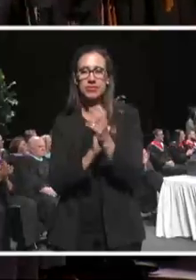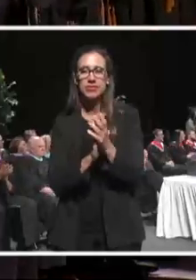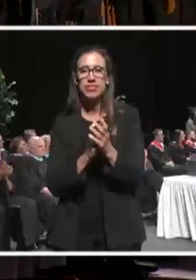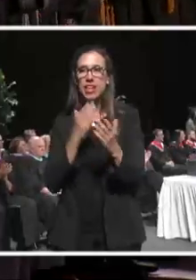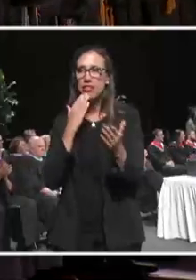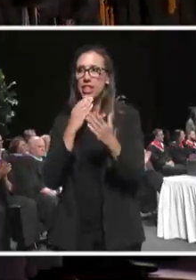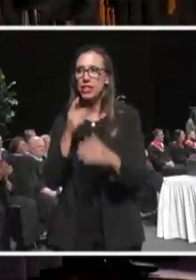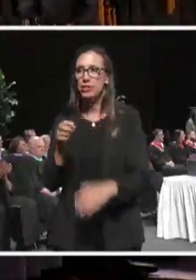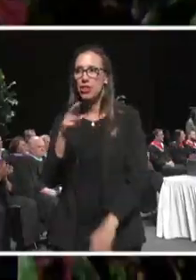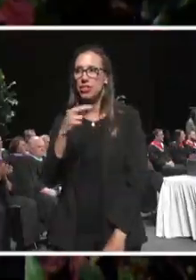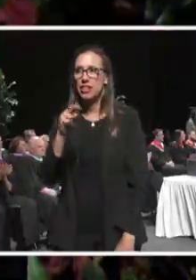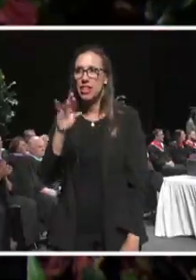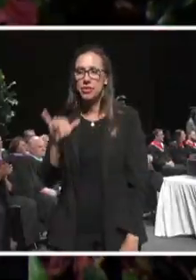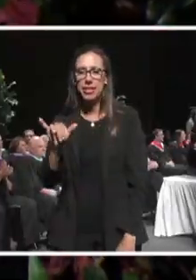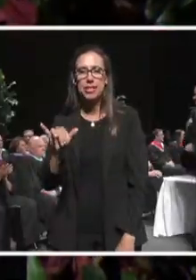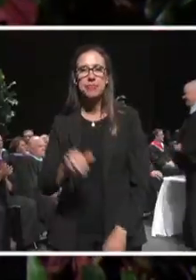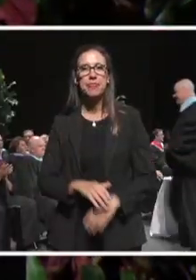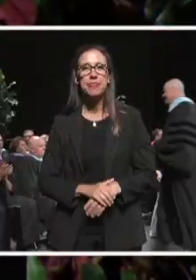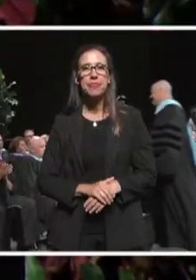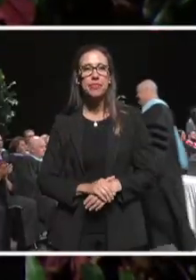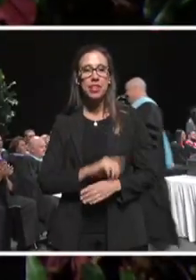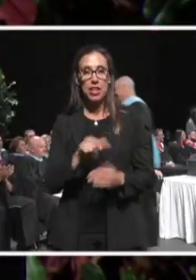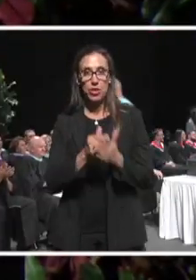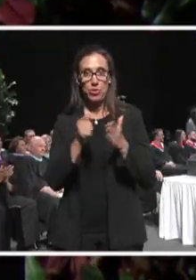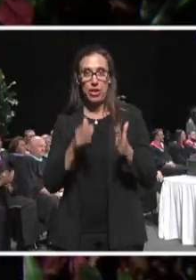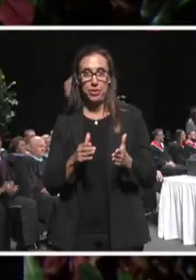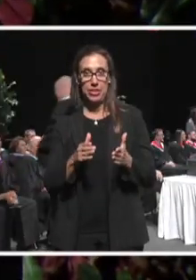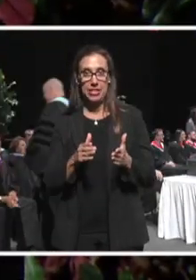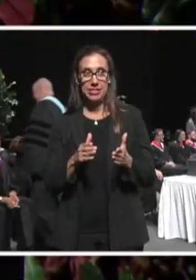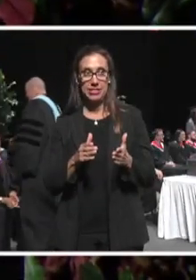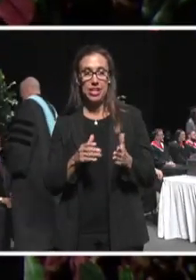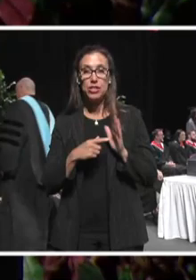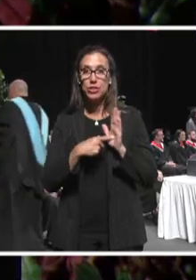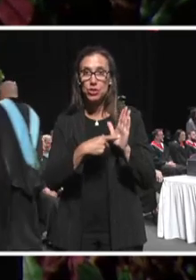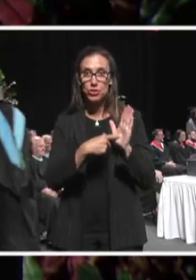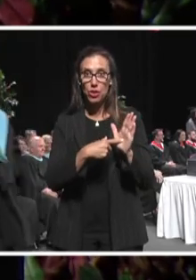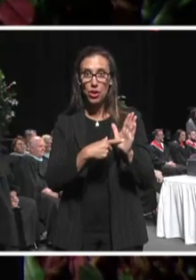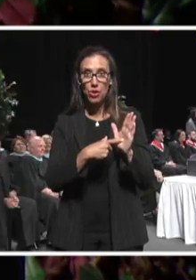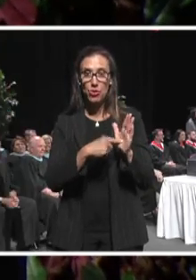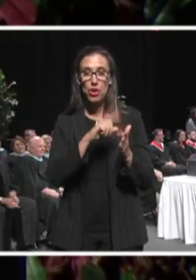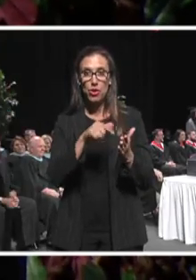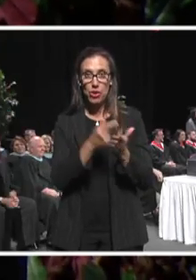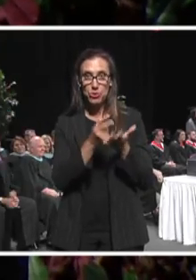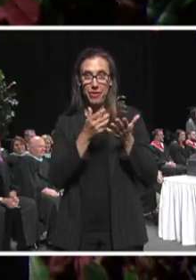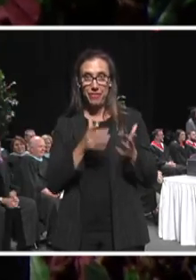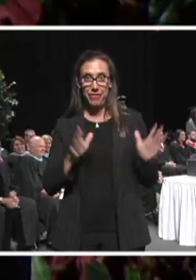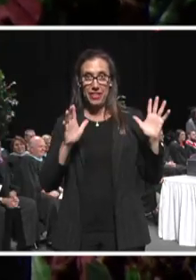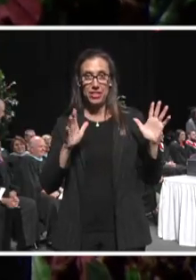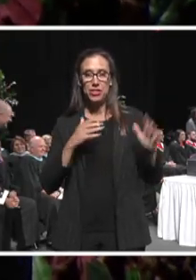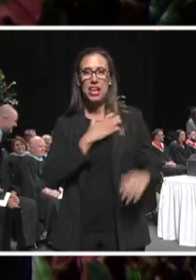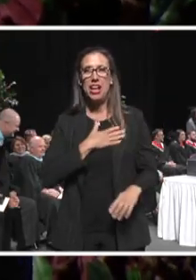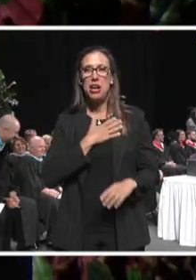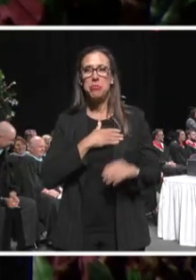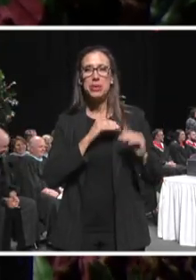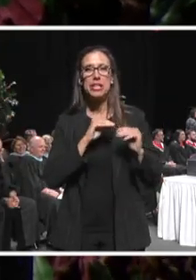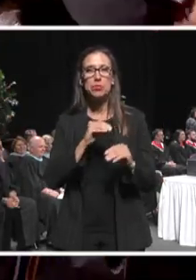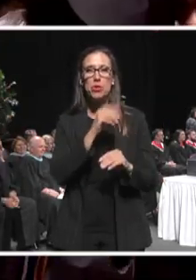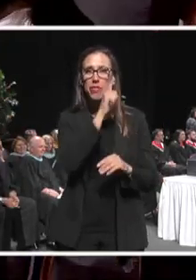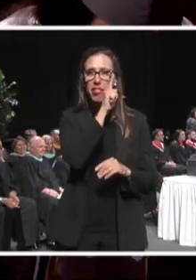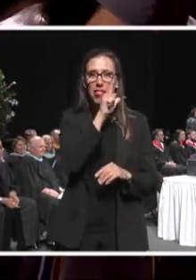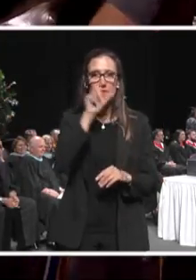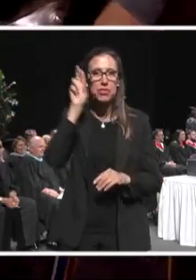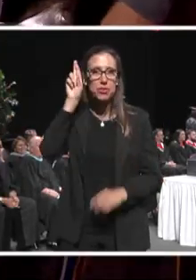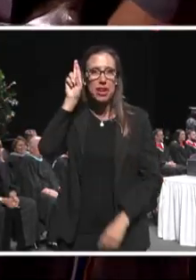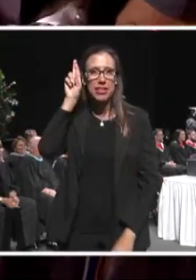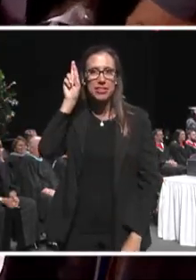Thank you, Dr. Henry. Graduates, to signify your graduation, please move your tassel from left to